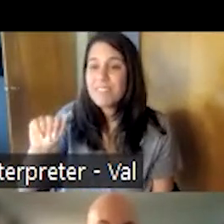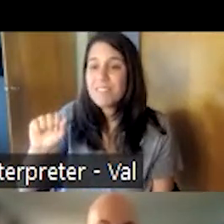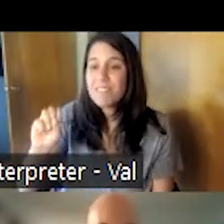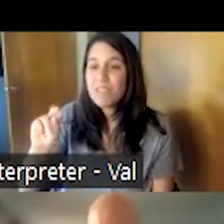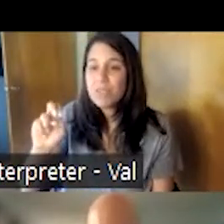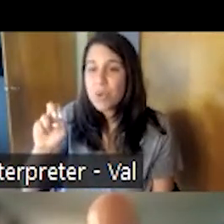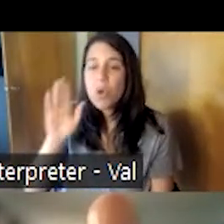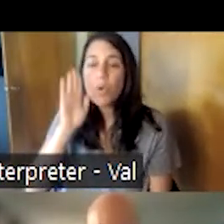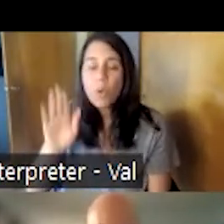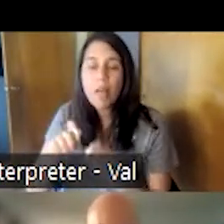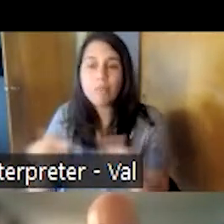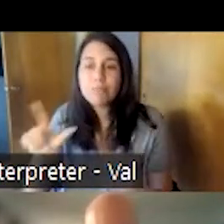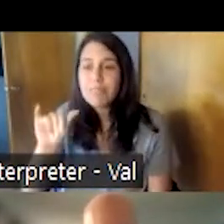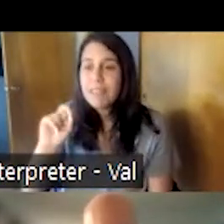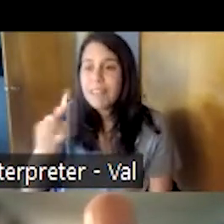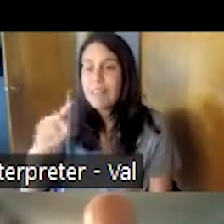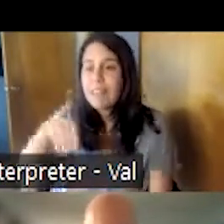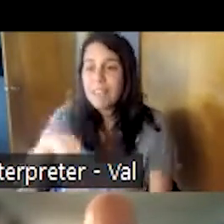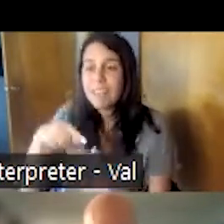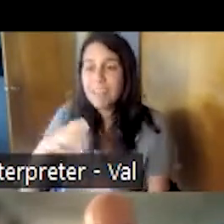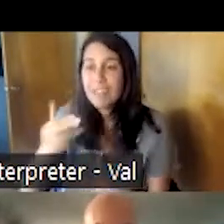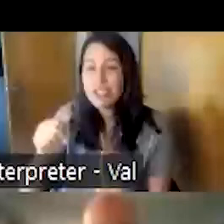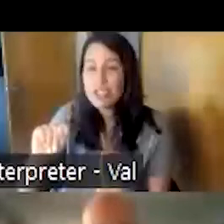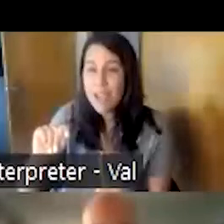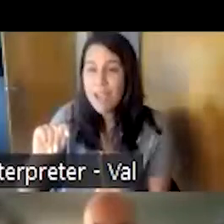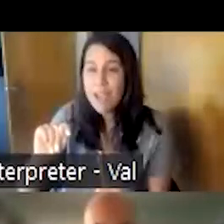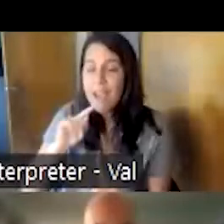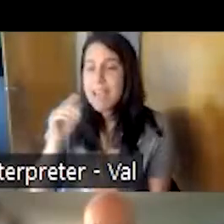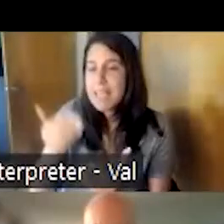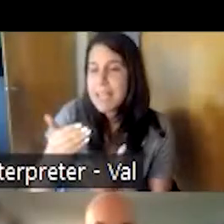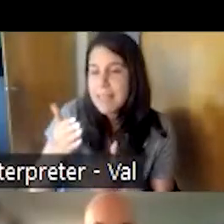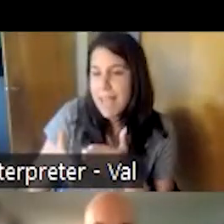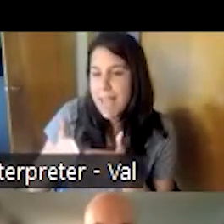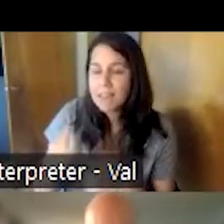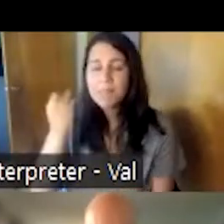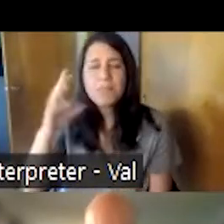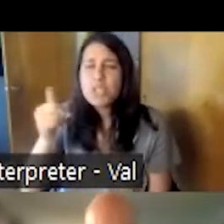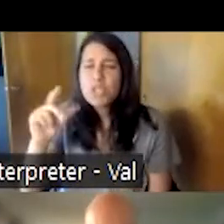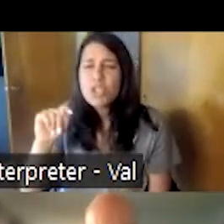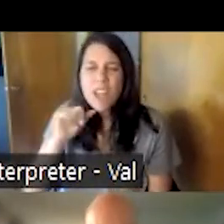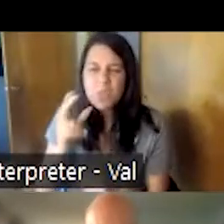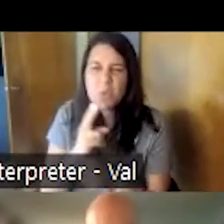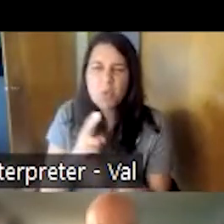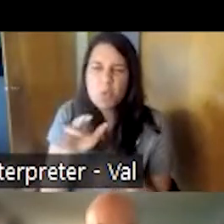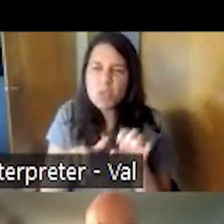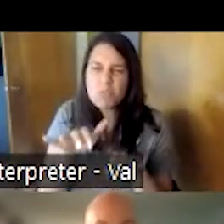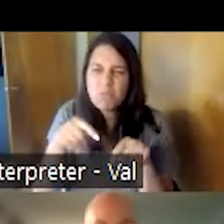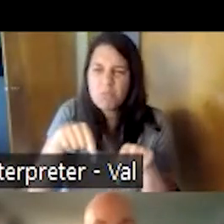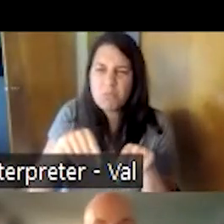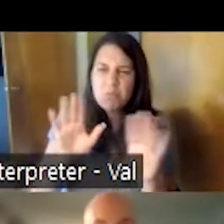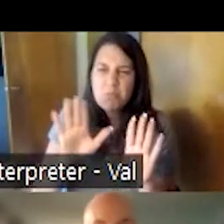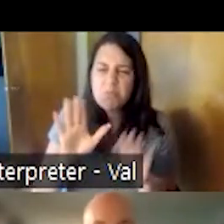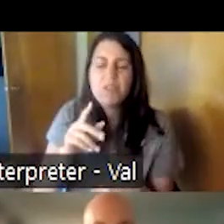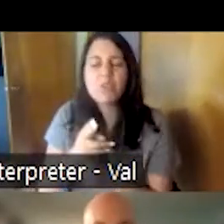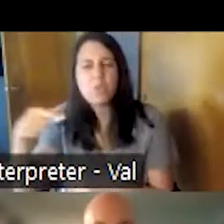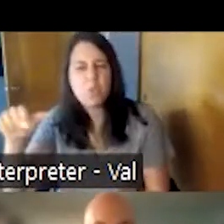box near the end, but make sure not to use the chat for anything else during the presentation. He'll also send a